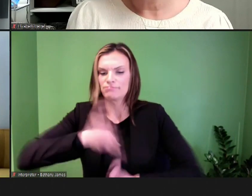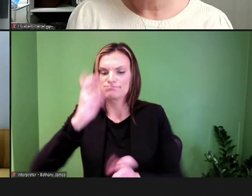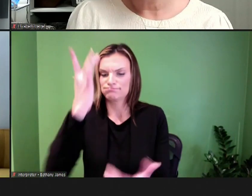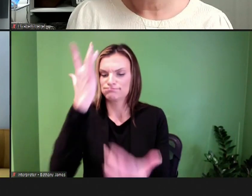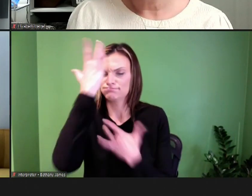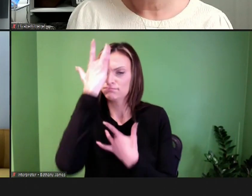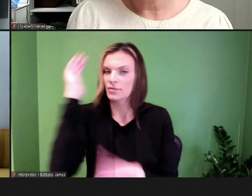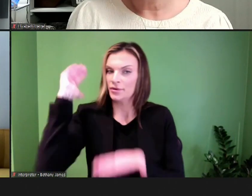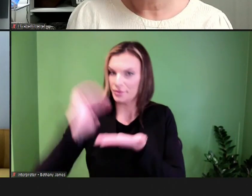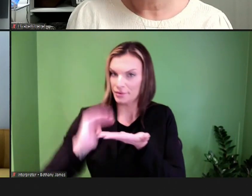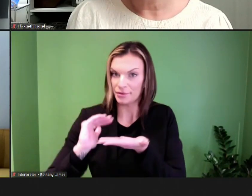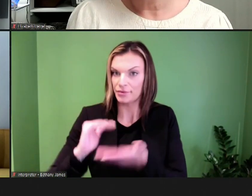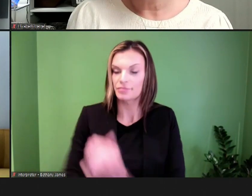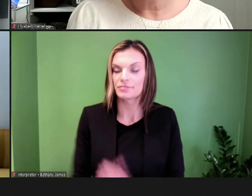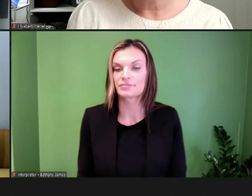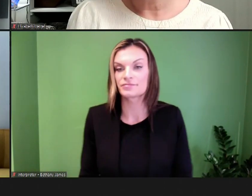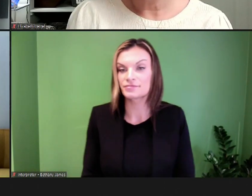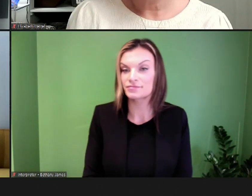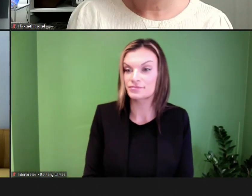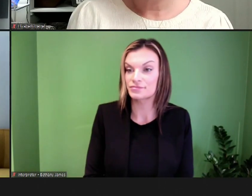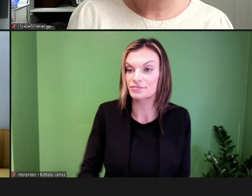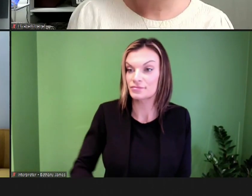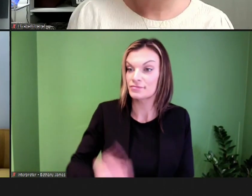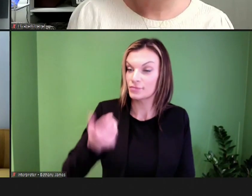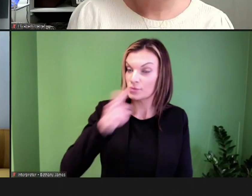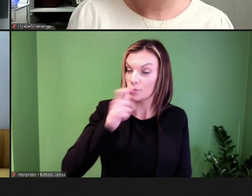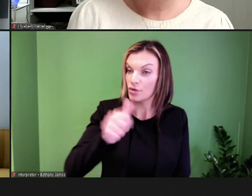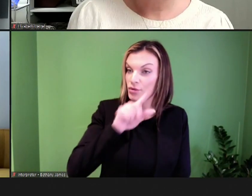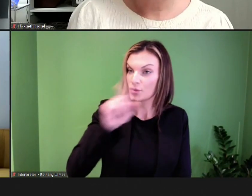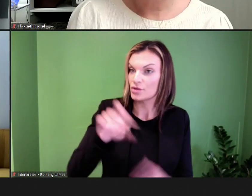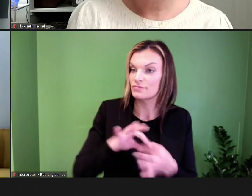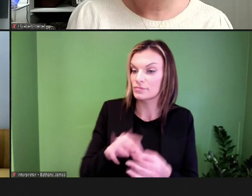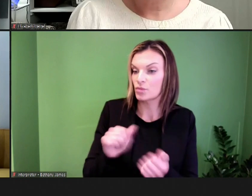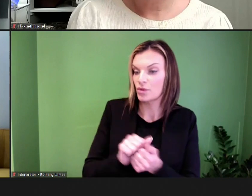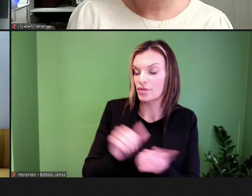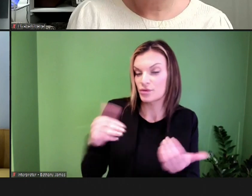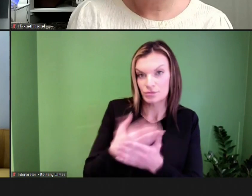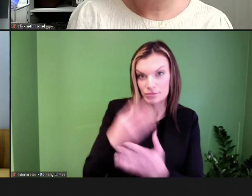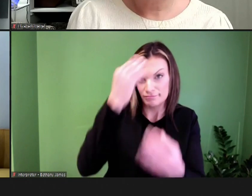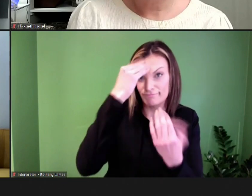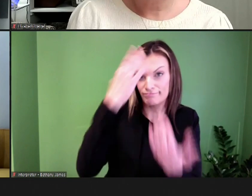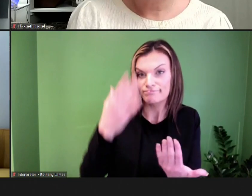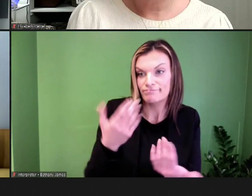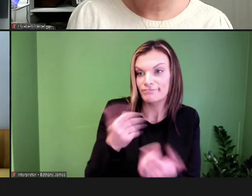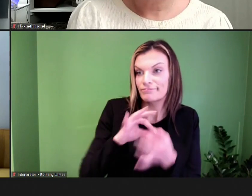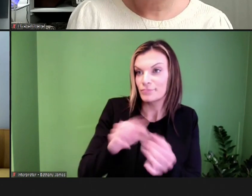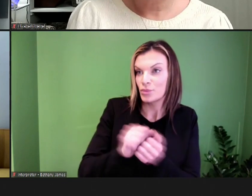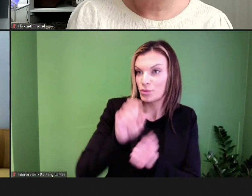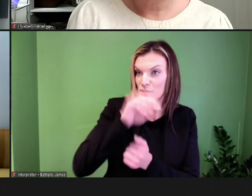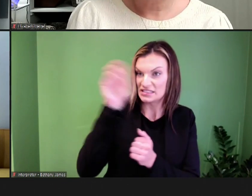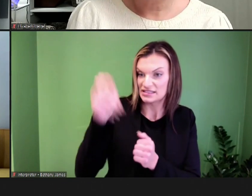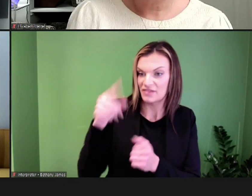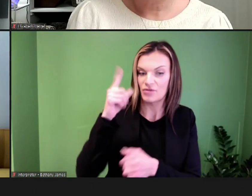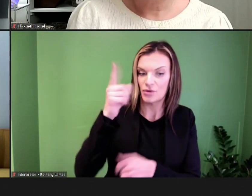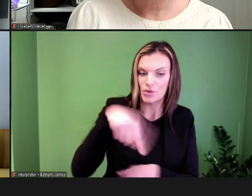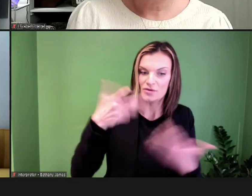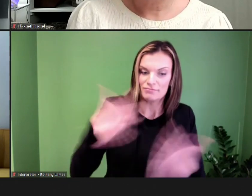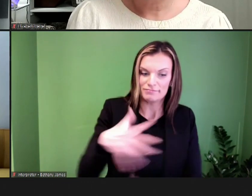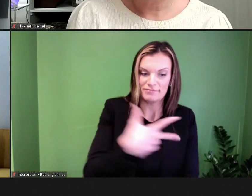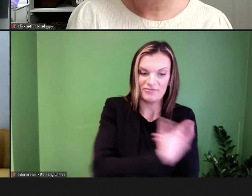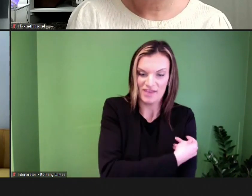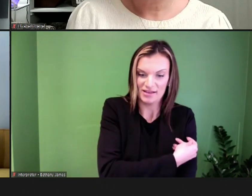Thank you. And we did have a question in about updated information on percentages of vaccinated people